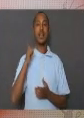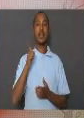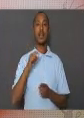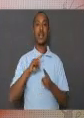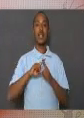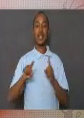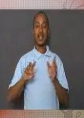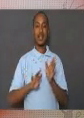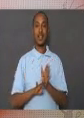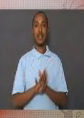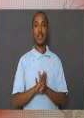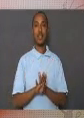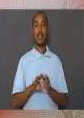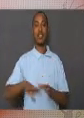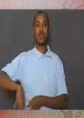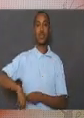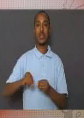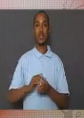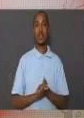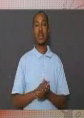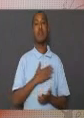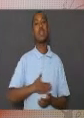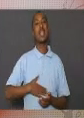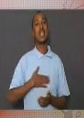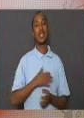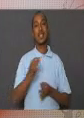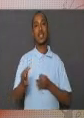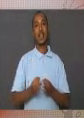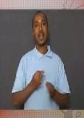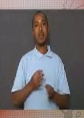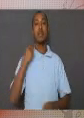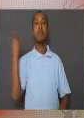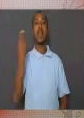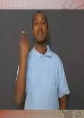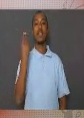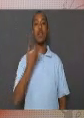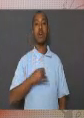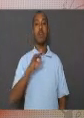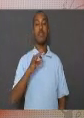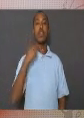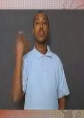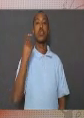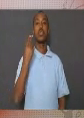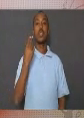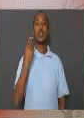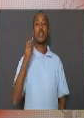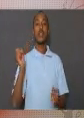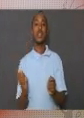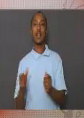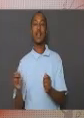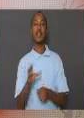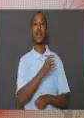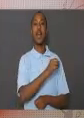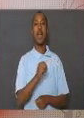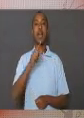insecticides. Students, please describe the benefits of using fertilizers